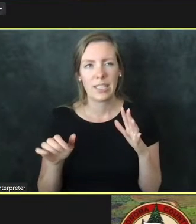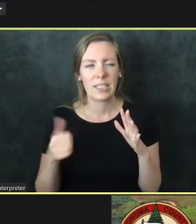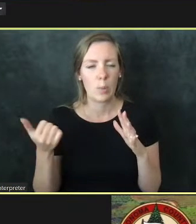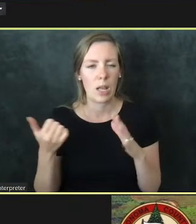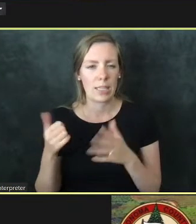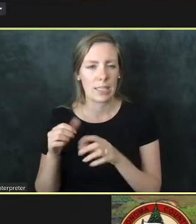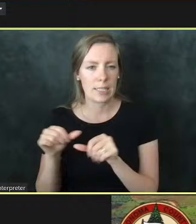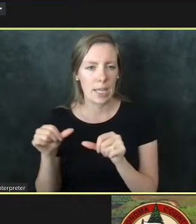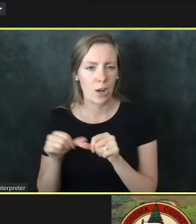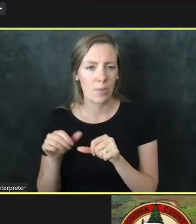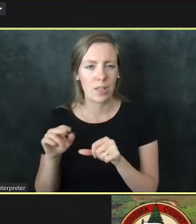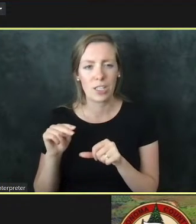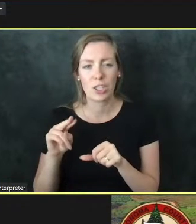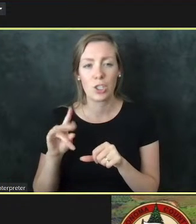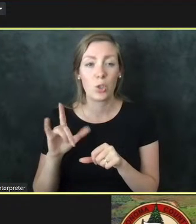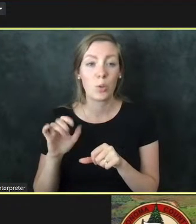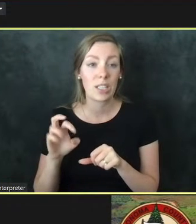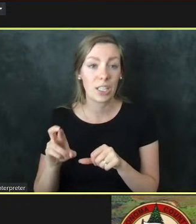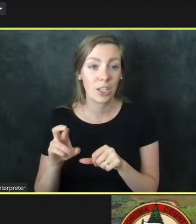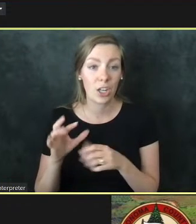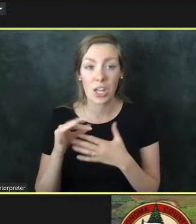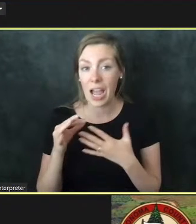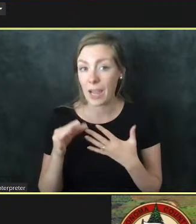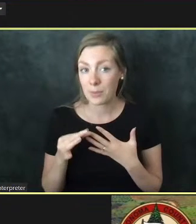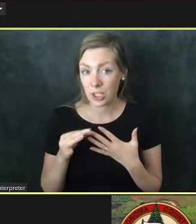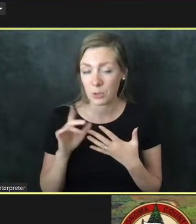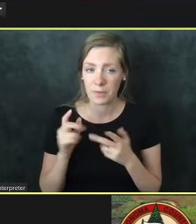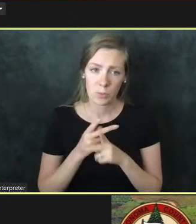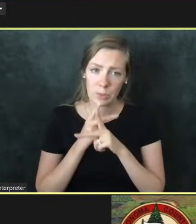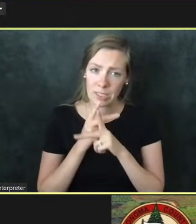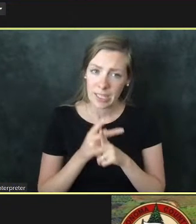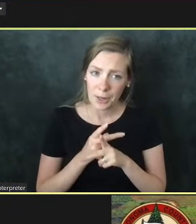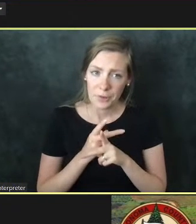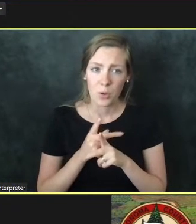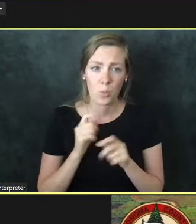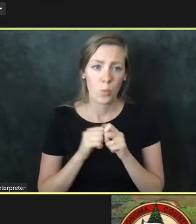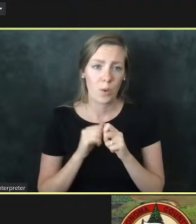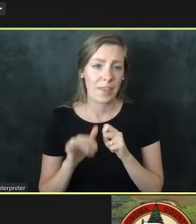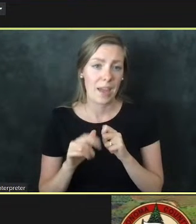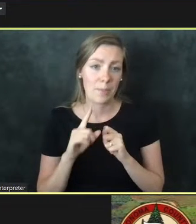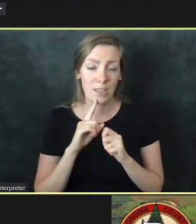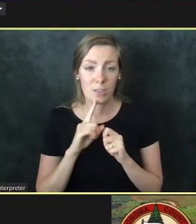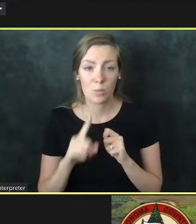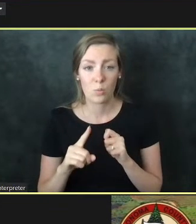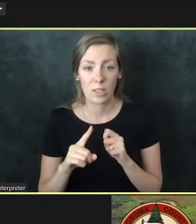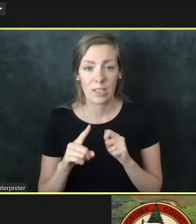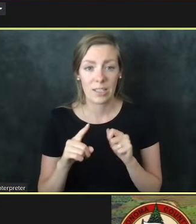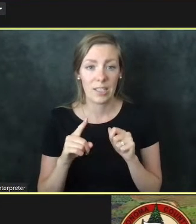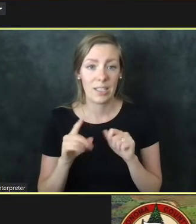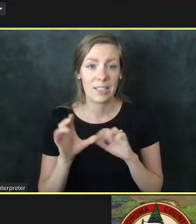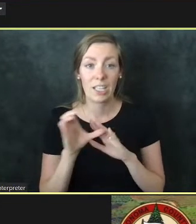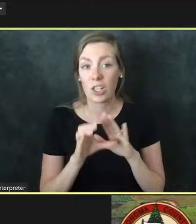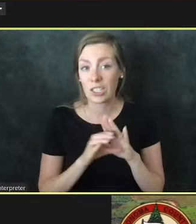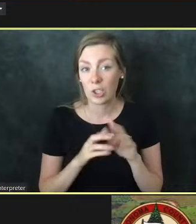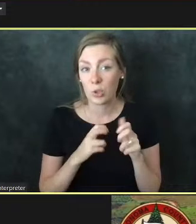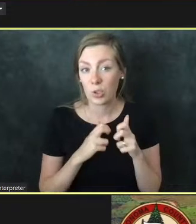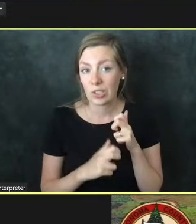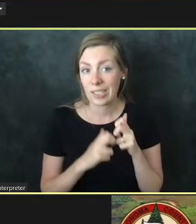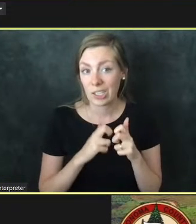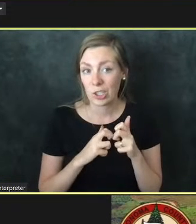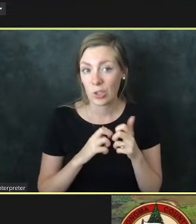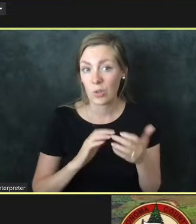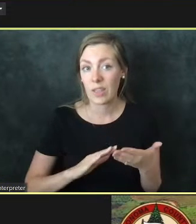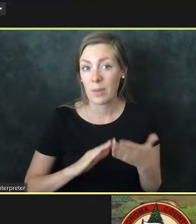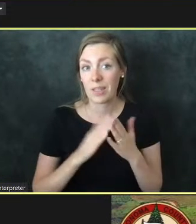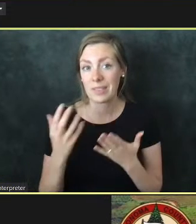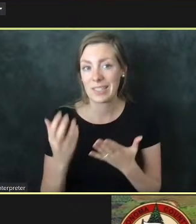nuclear option. And que you la- have to be careful to be able to make the findings. y Because lo what que we're tengo really mucho doing tiempo, is it's porque a constitutional issue that becomes a takings